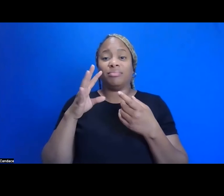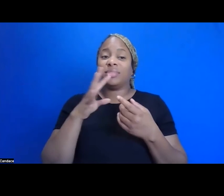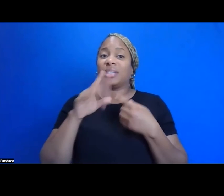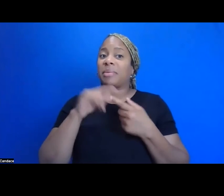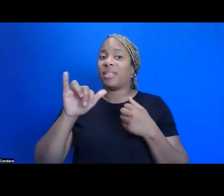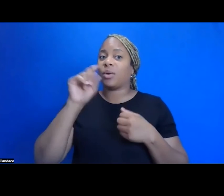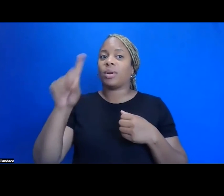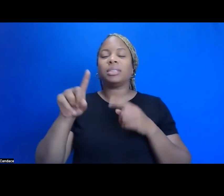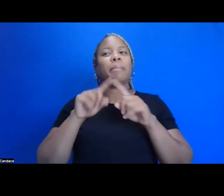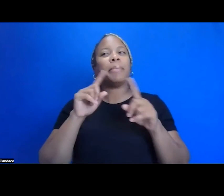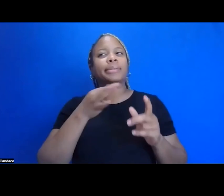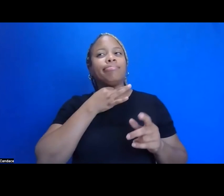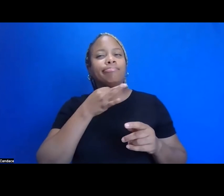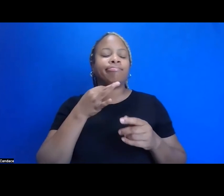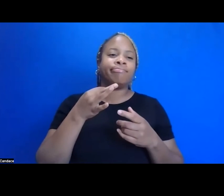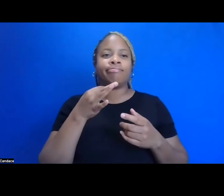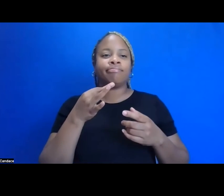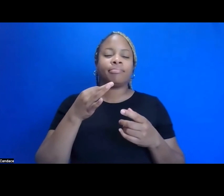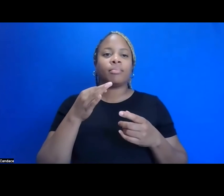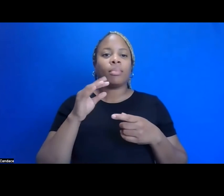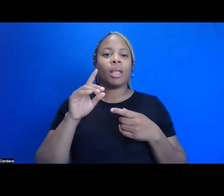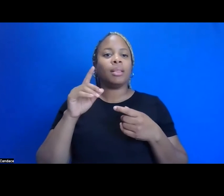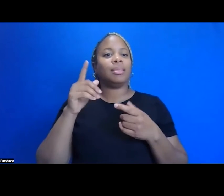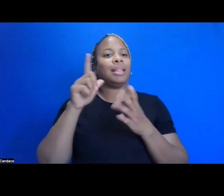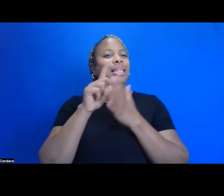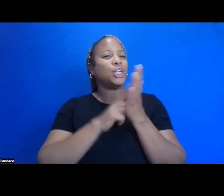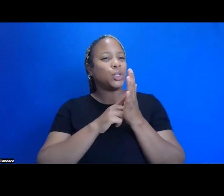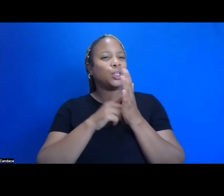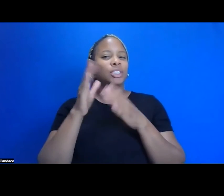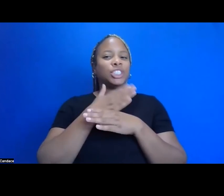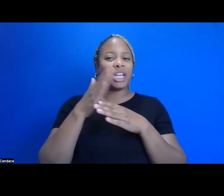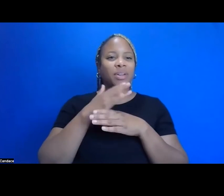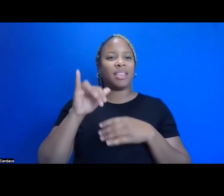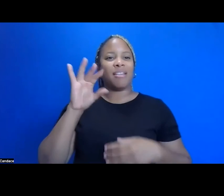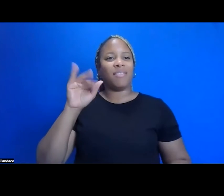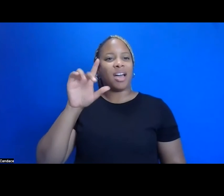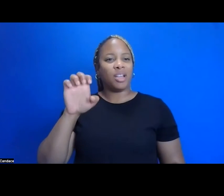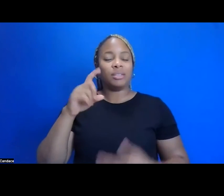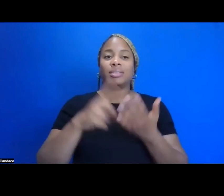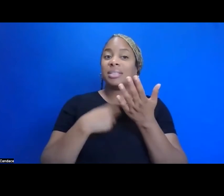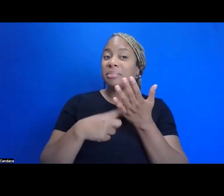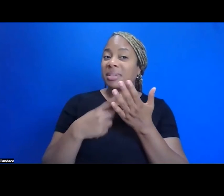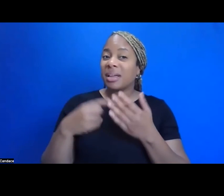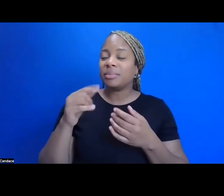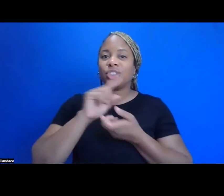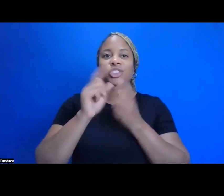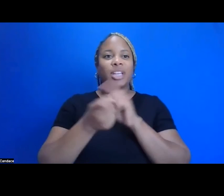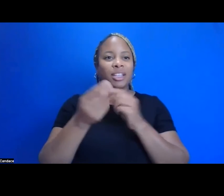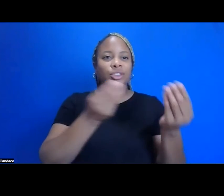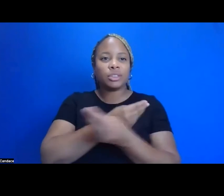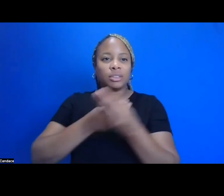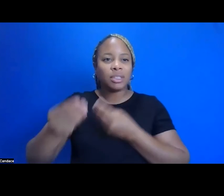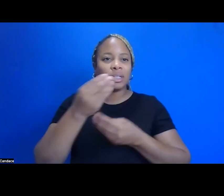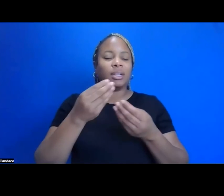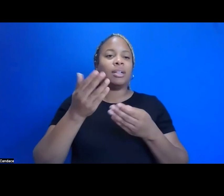is a question about the legality of sharing the subtitle files, and also that sometimes they change hands. You know, if a film is